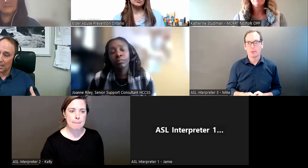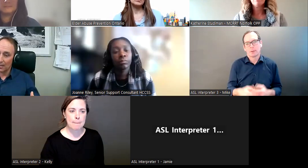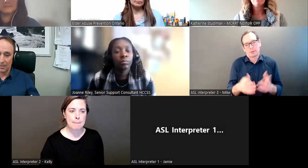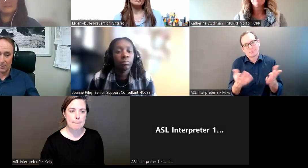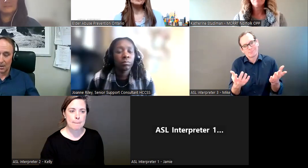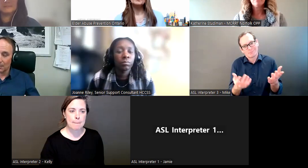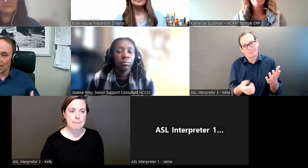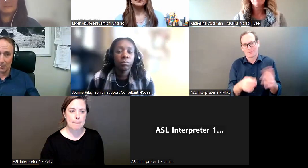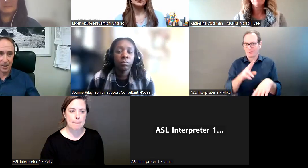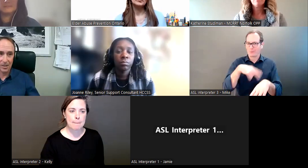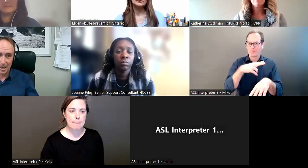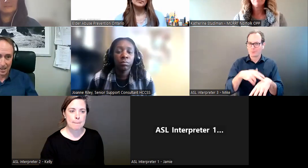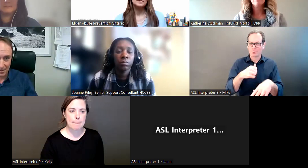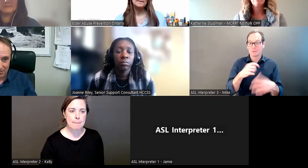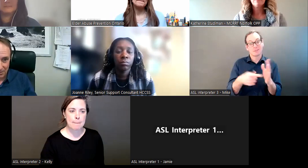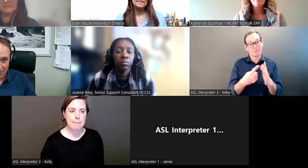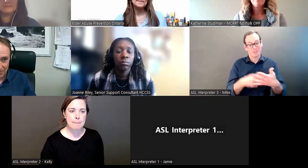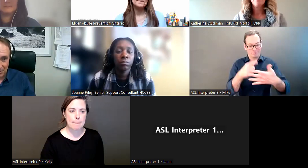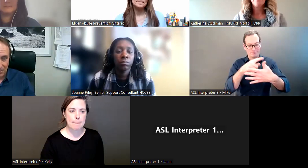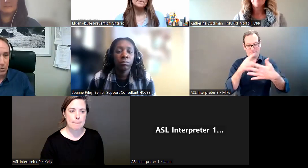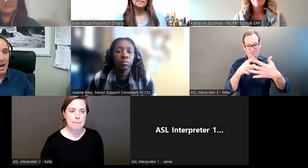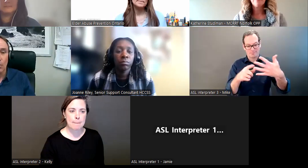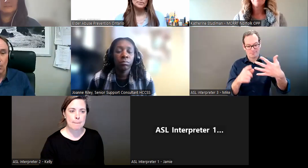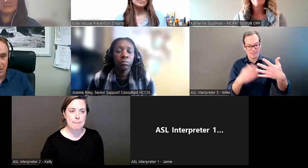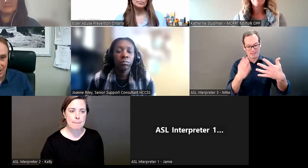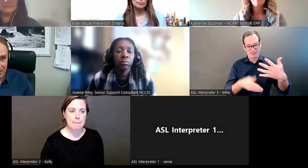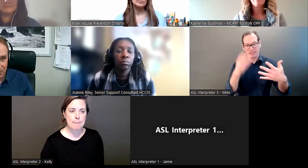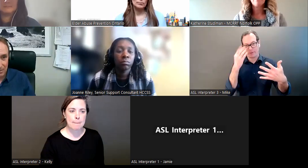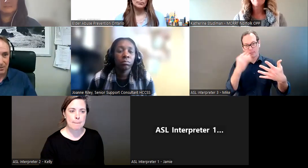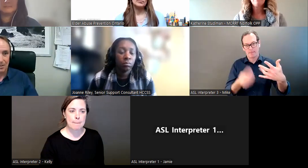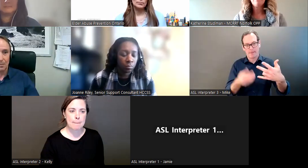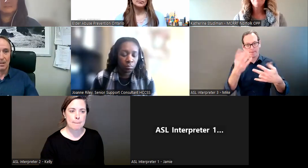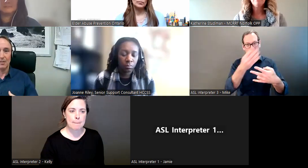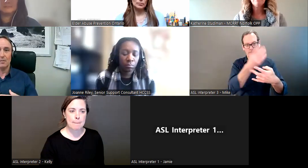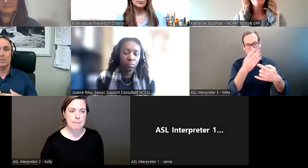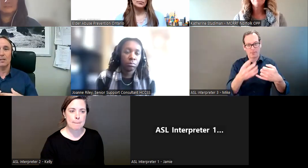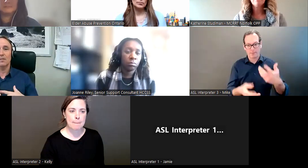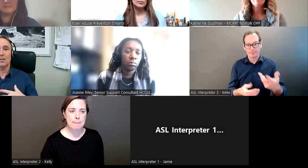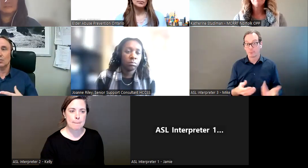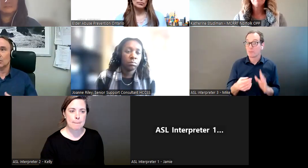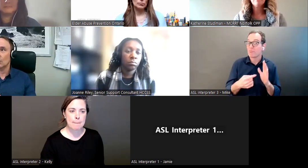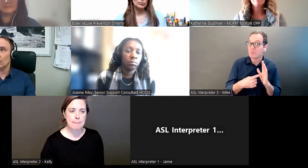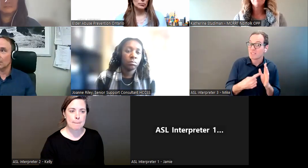because it sometimes can take 2 hours to get through everything, because